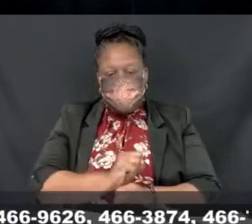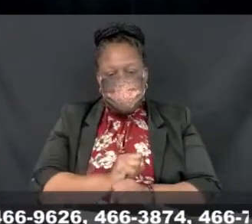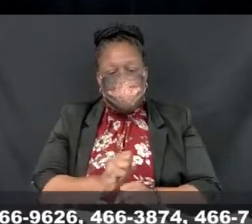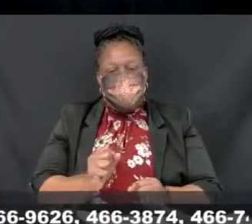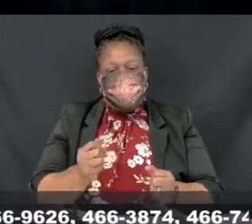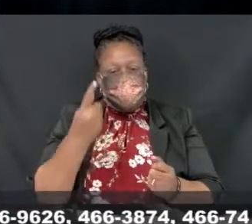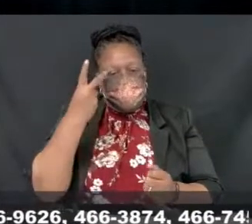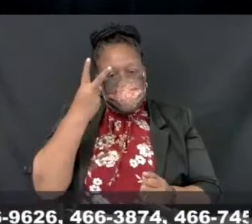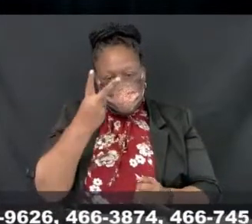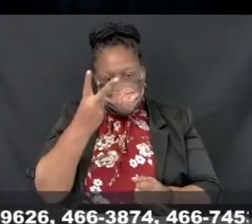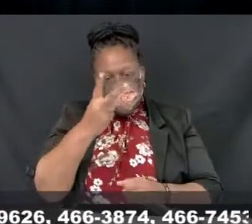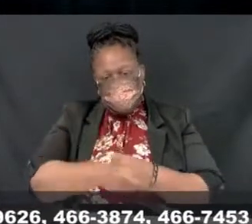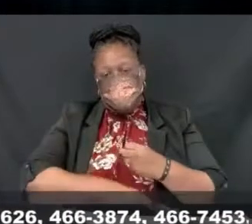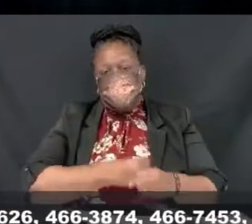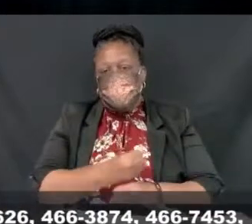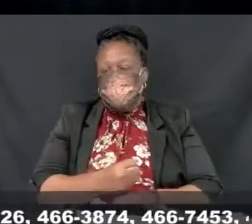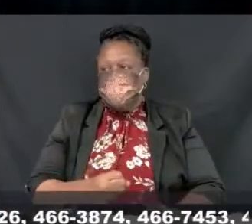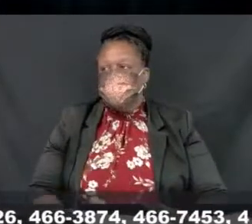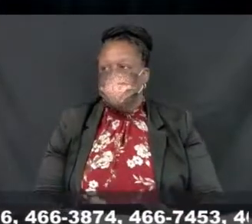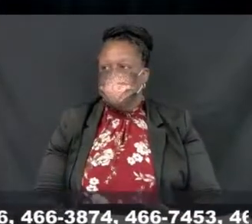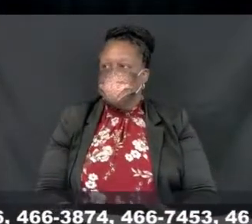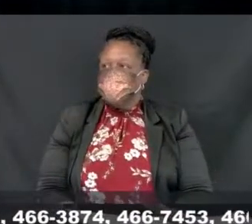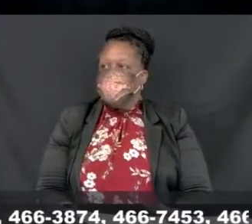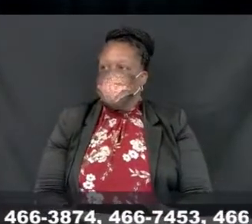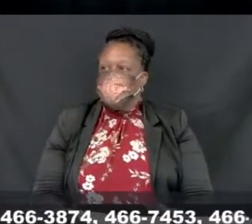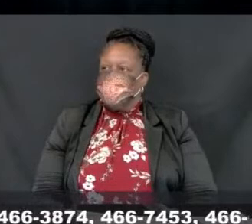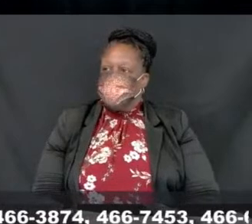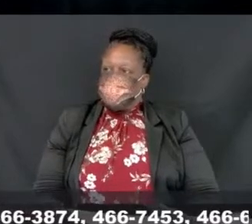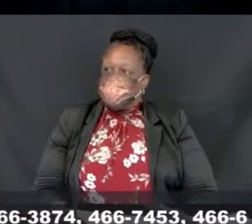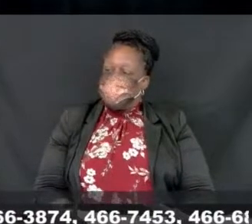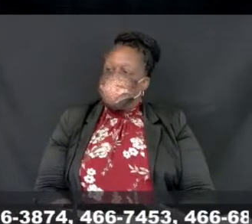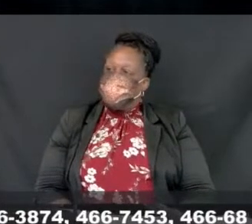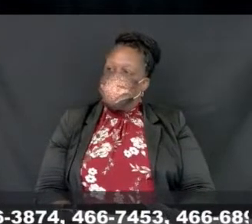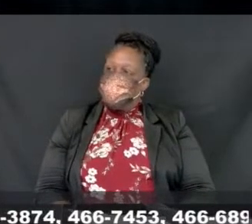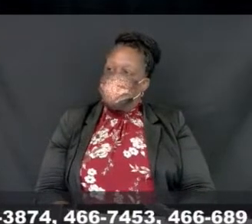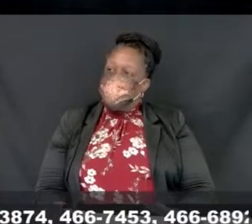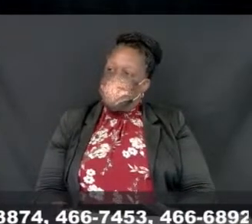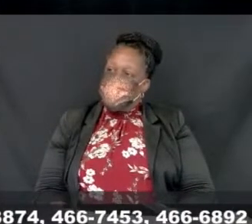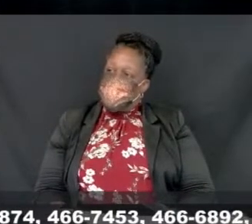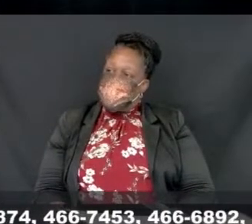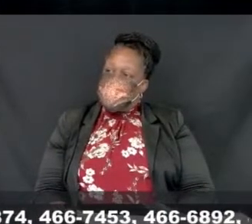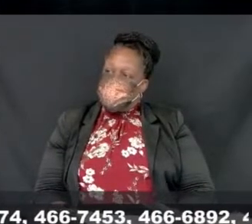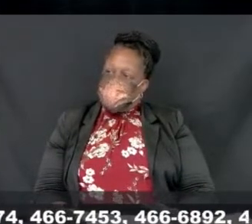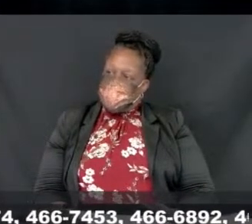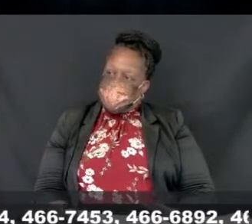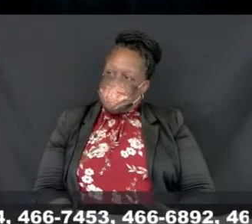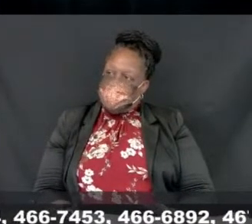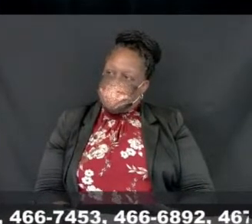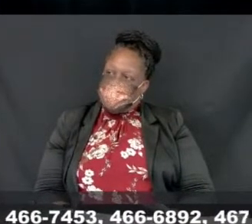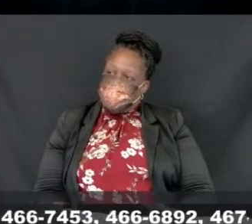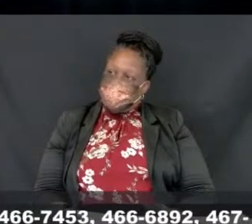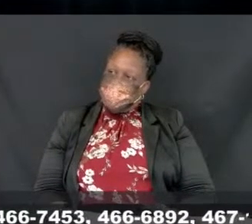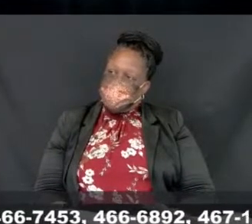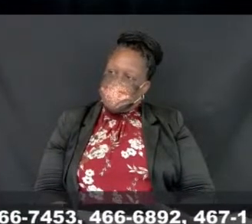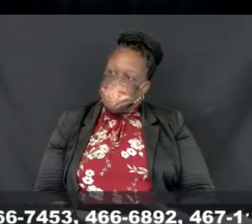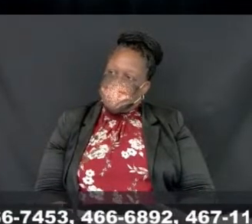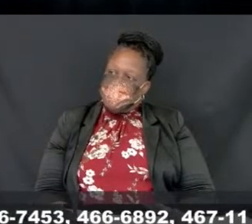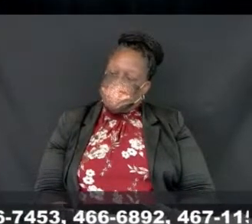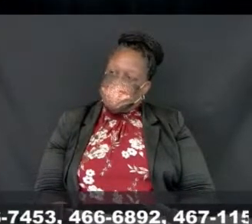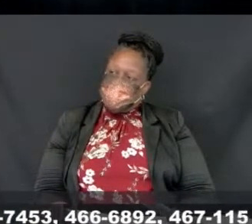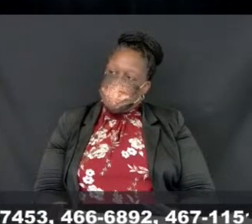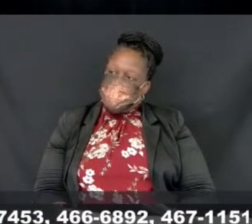this fourth wave. You all remember when we started with the infodemic. That's the first thing we had, an